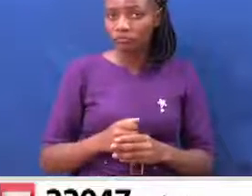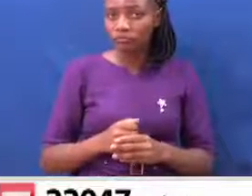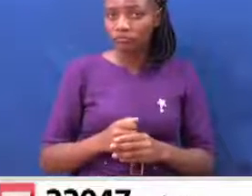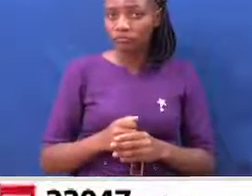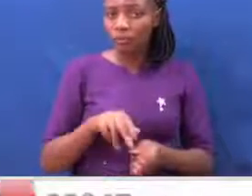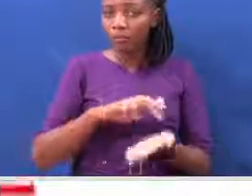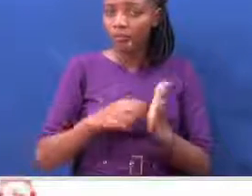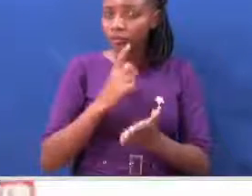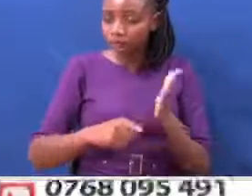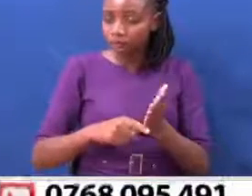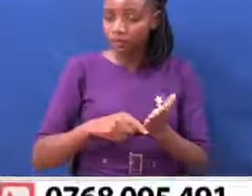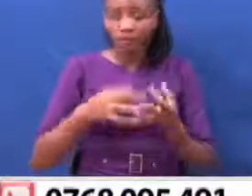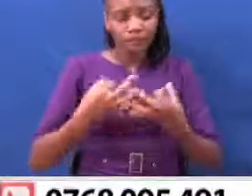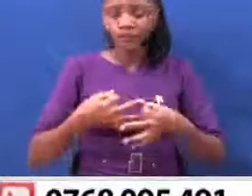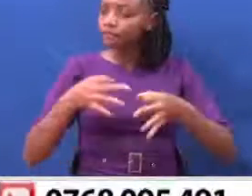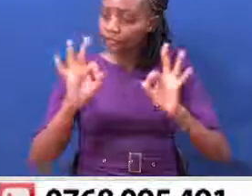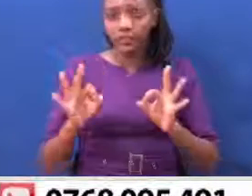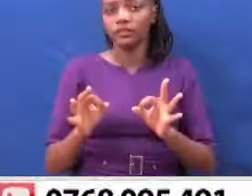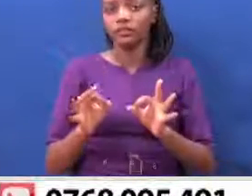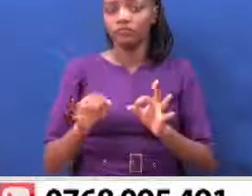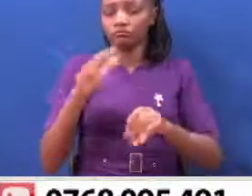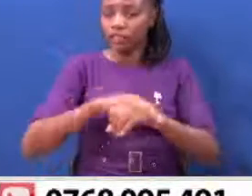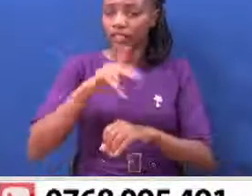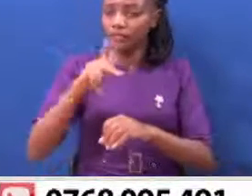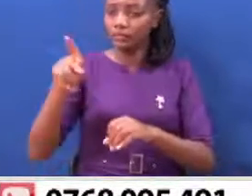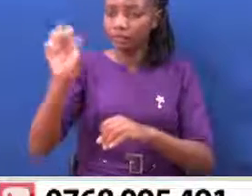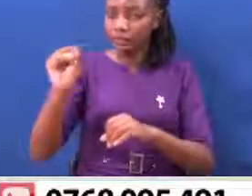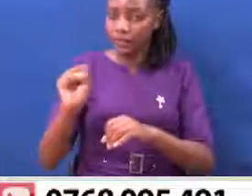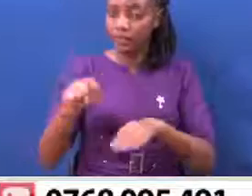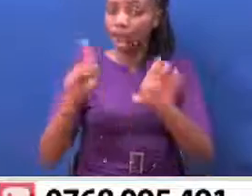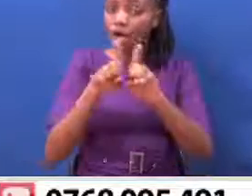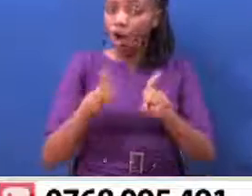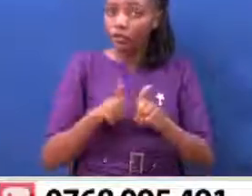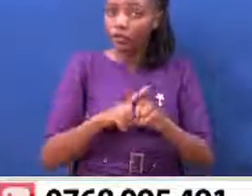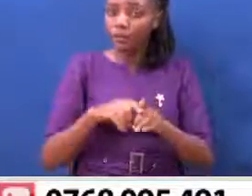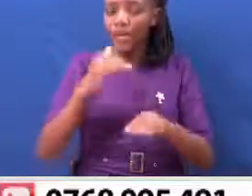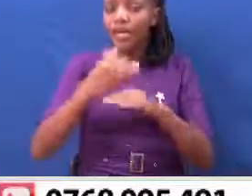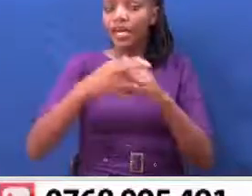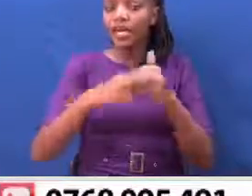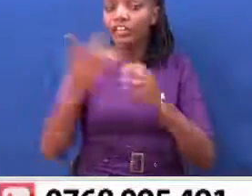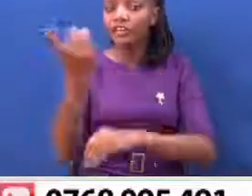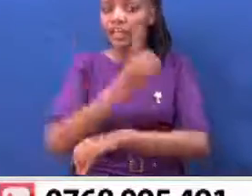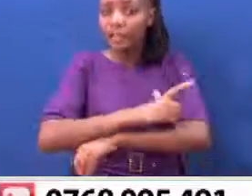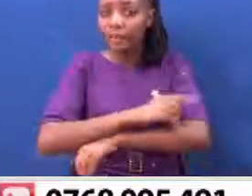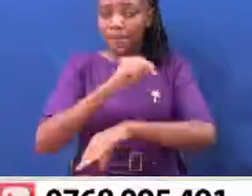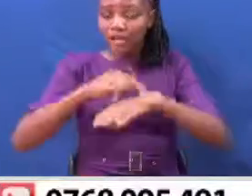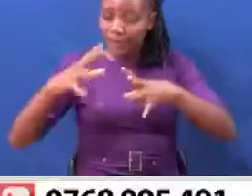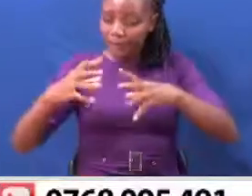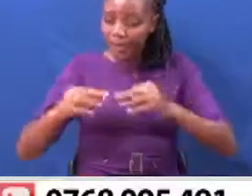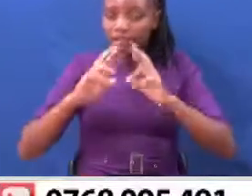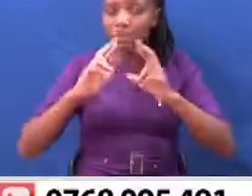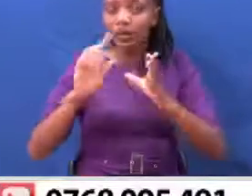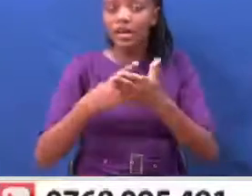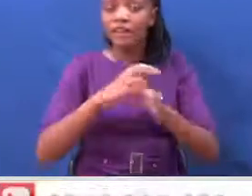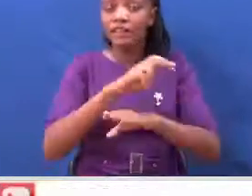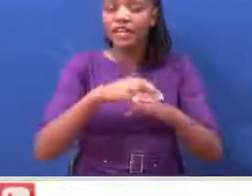personal protective equipment used while undergoing treatment. Further, within 7 days of the adoption of the report, the